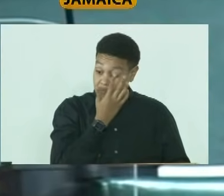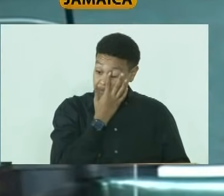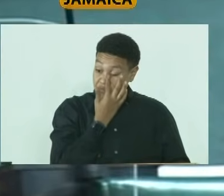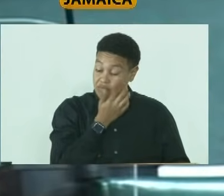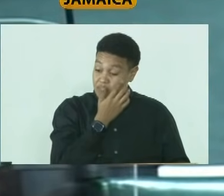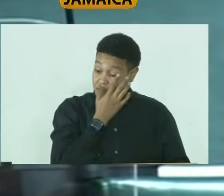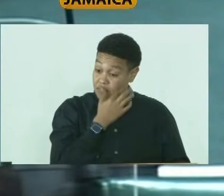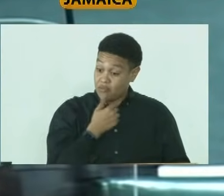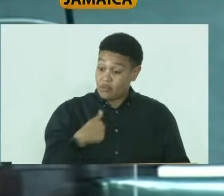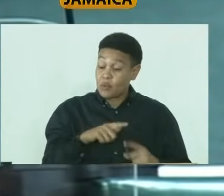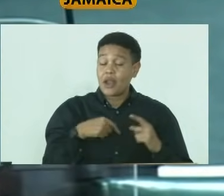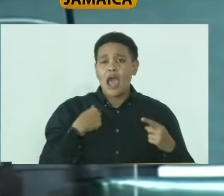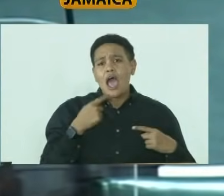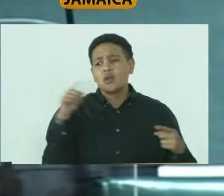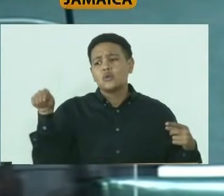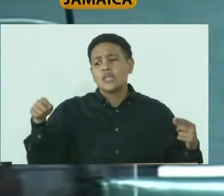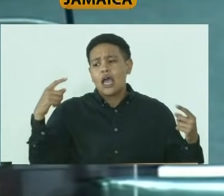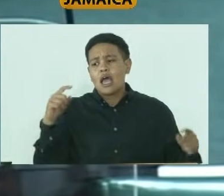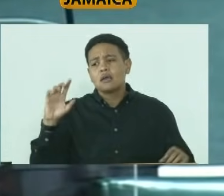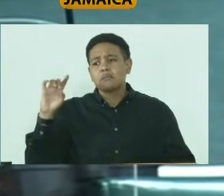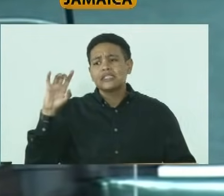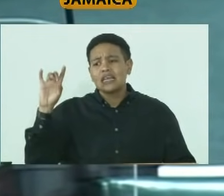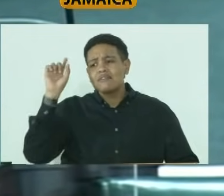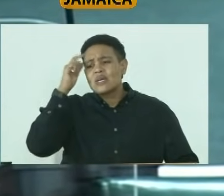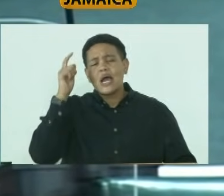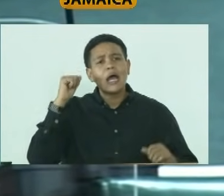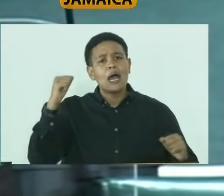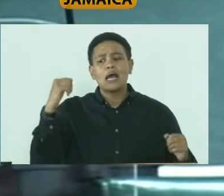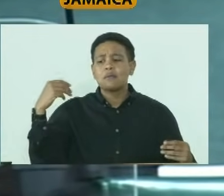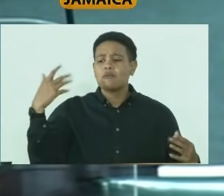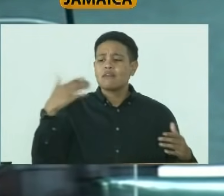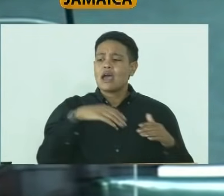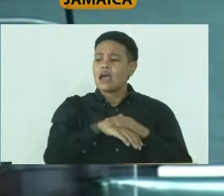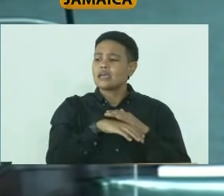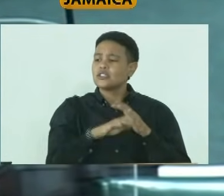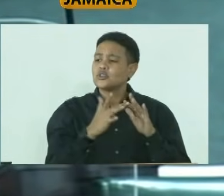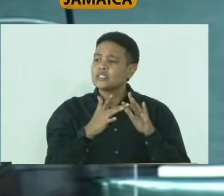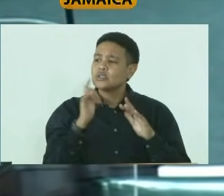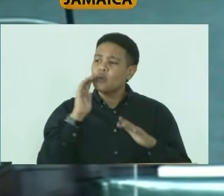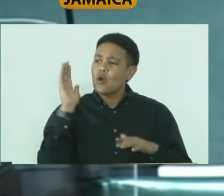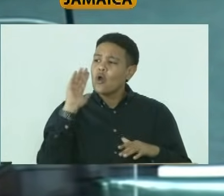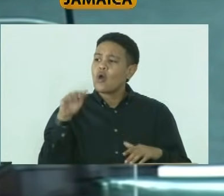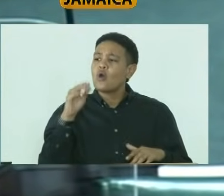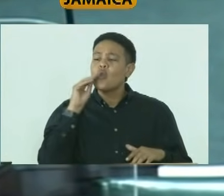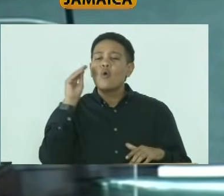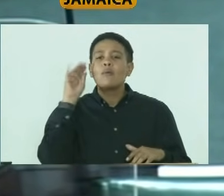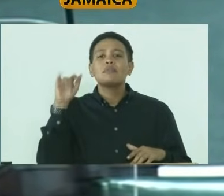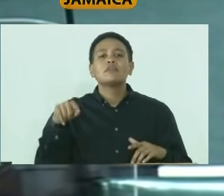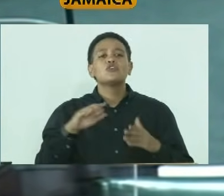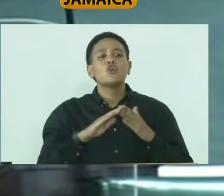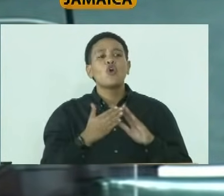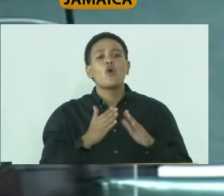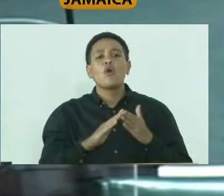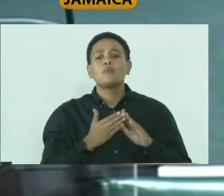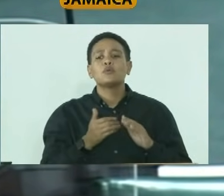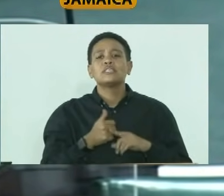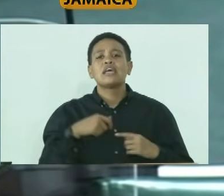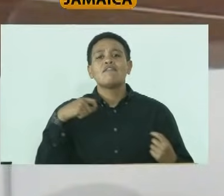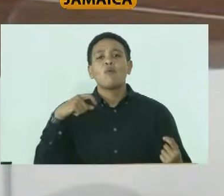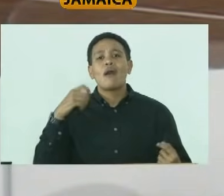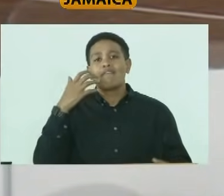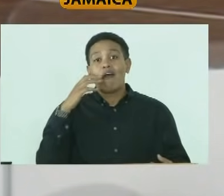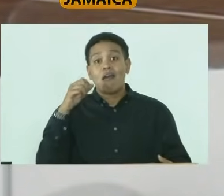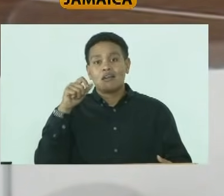December, I said the government was unable to provide access to the internet to all homes and that this community Wi-Fi hotspot